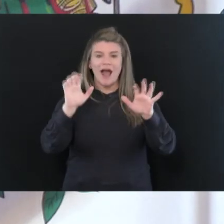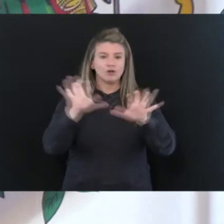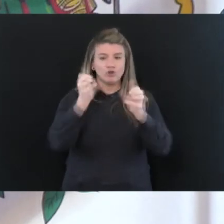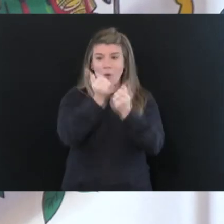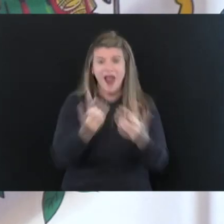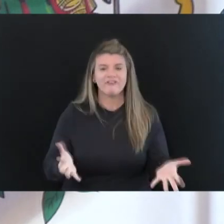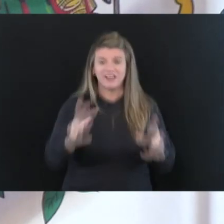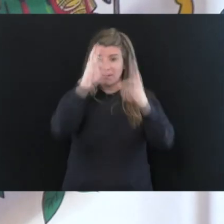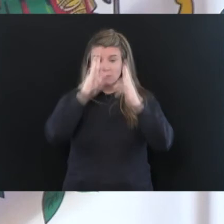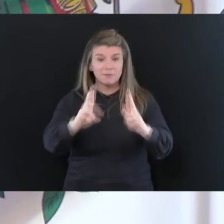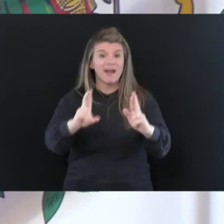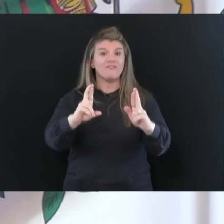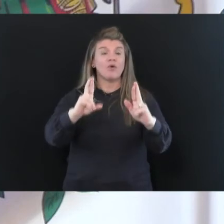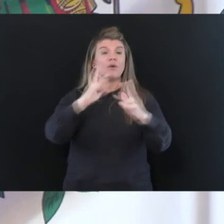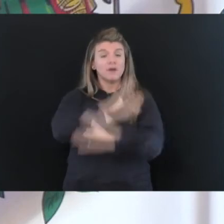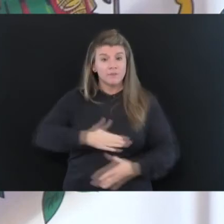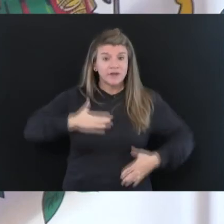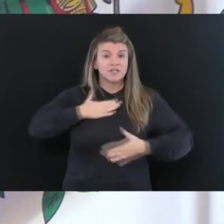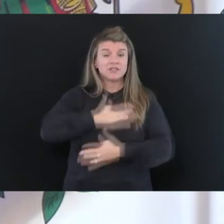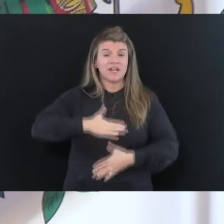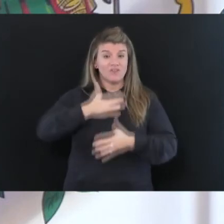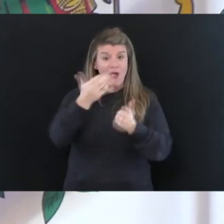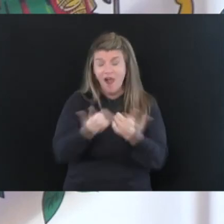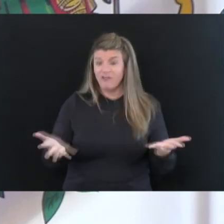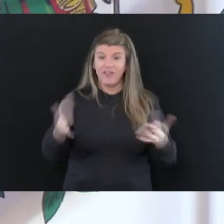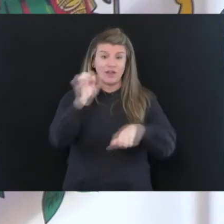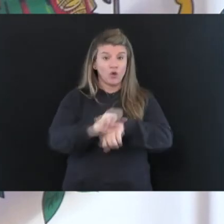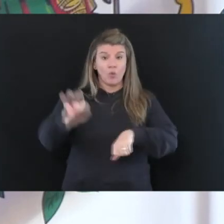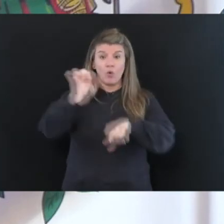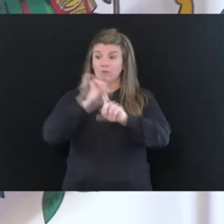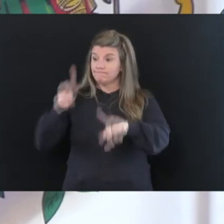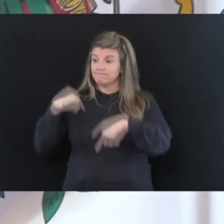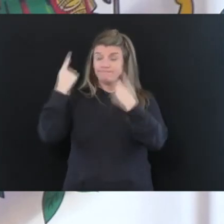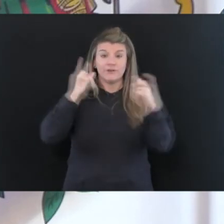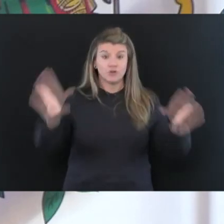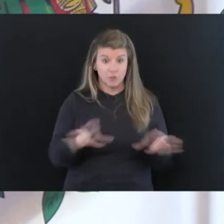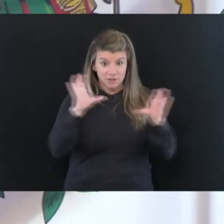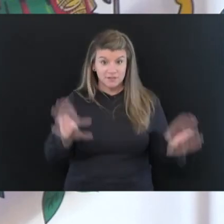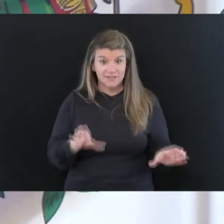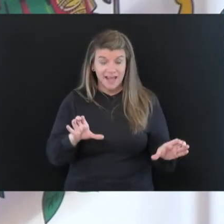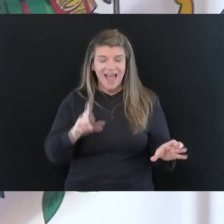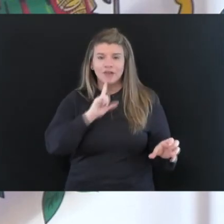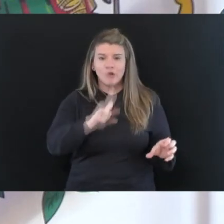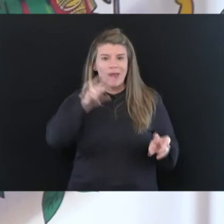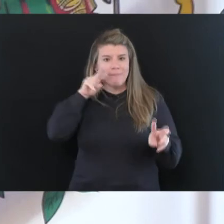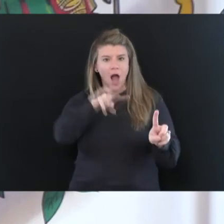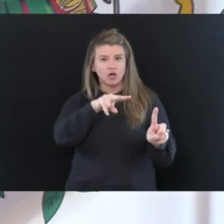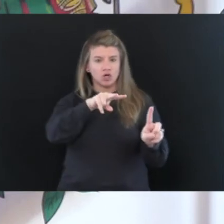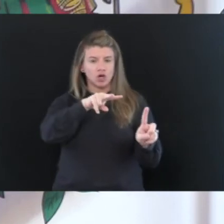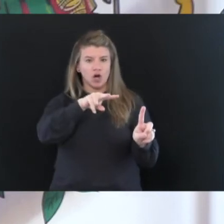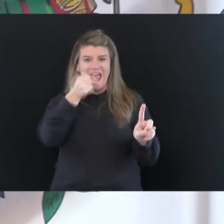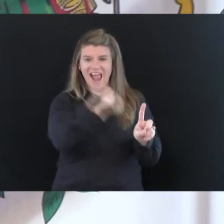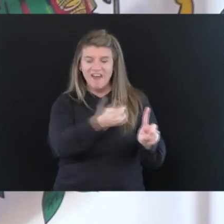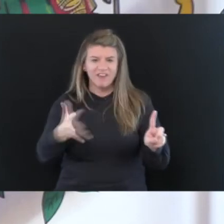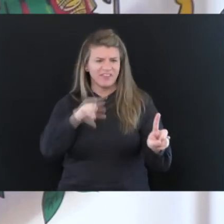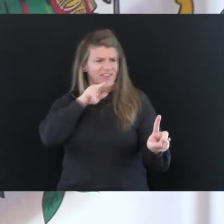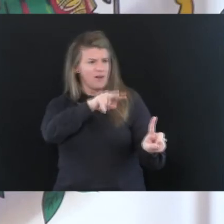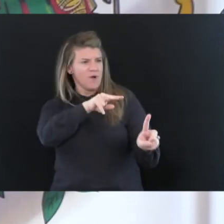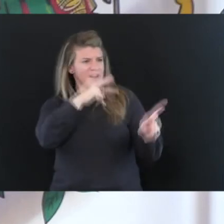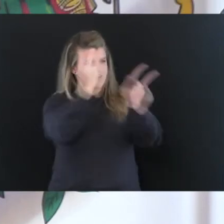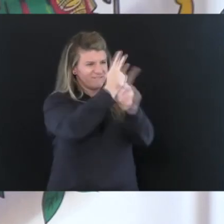be respectful and appreciative for all the hard work that everyone's doing, to really monitor all the stuff and juggle